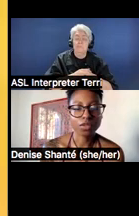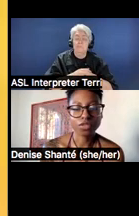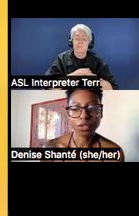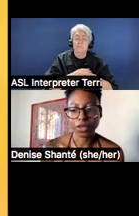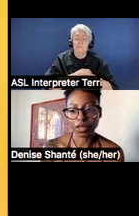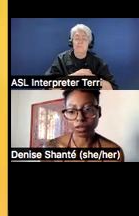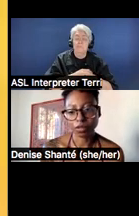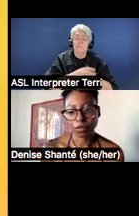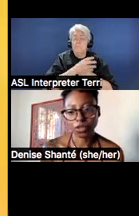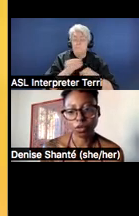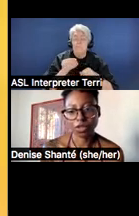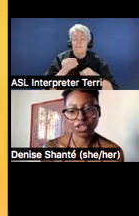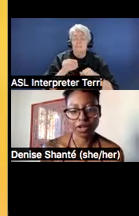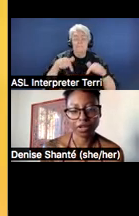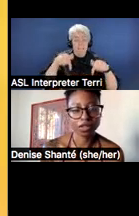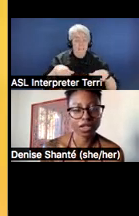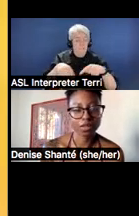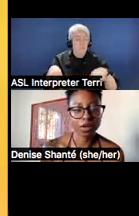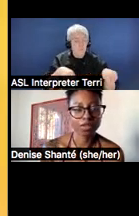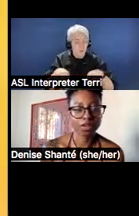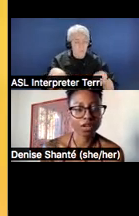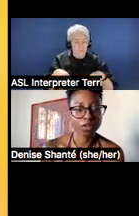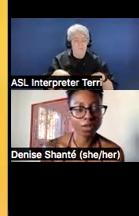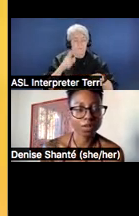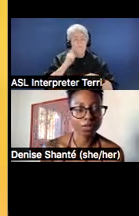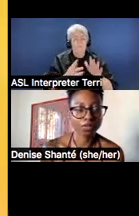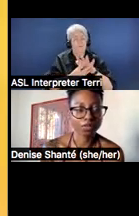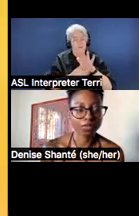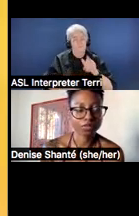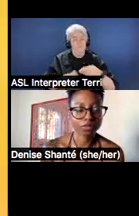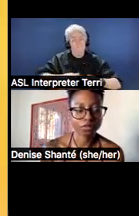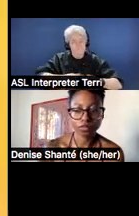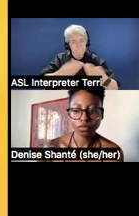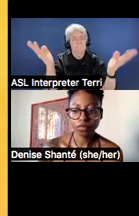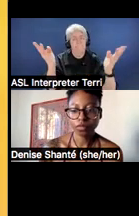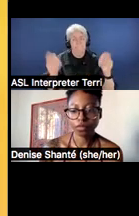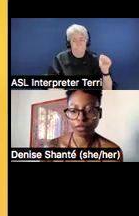And also this recording, which will be shared as part of our follow-up email.